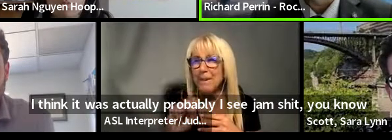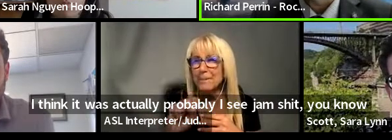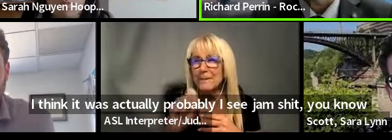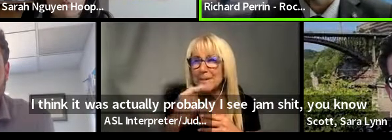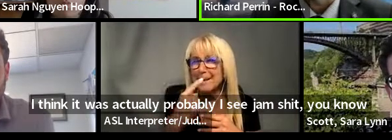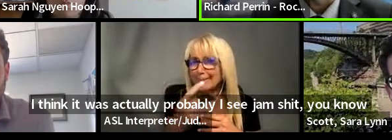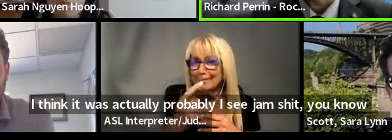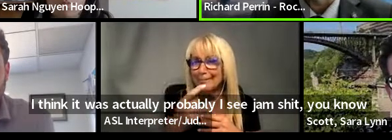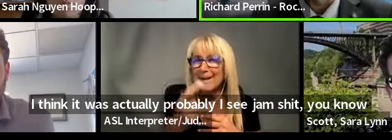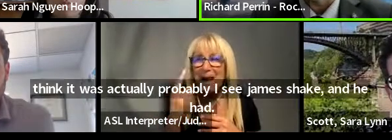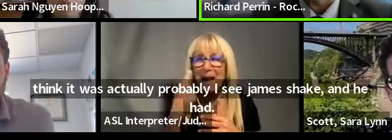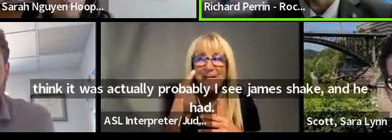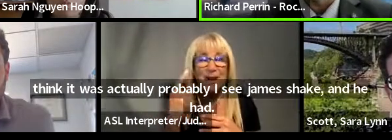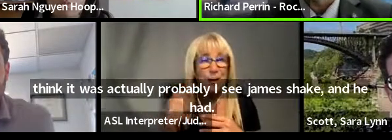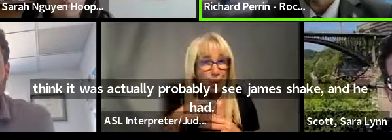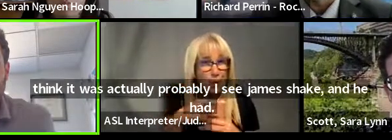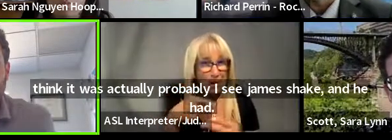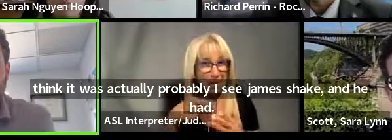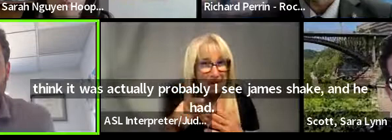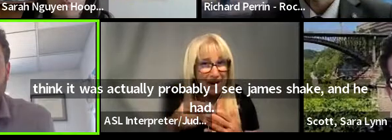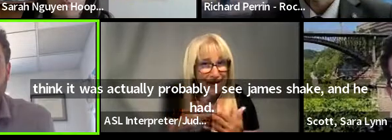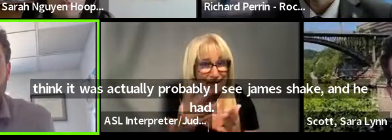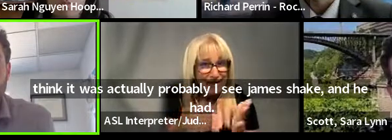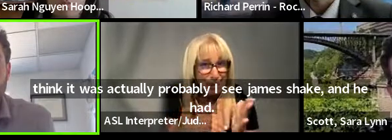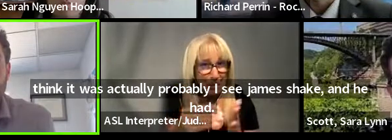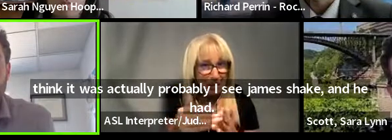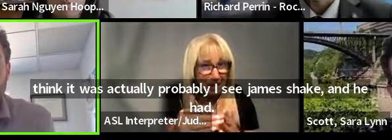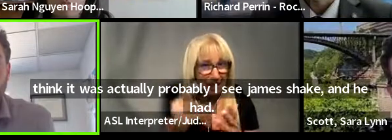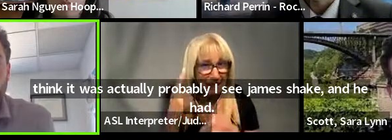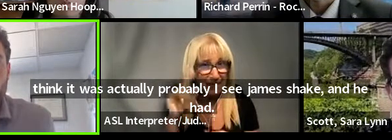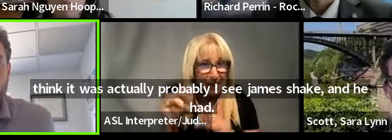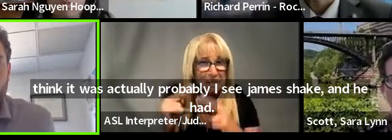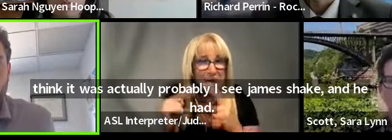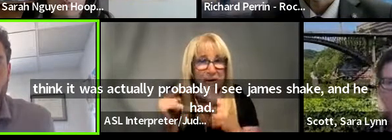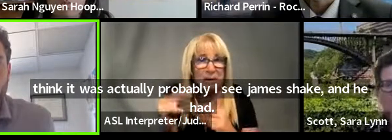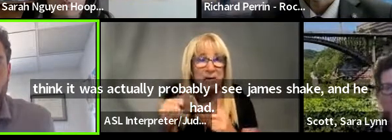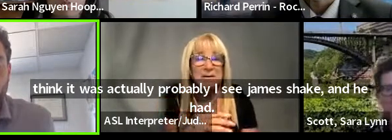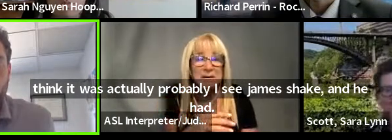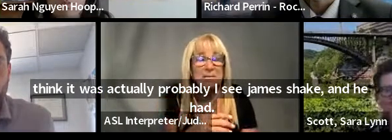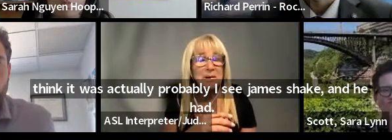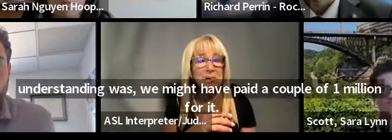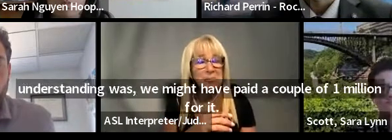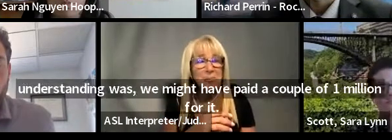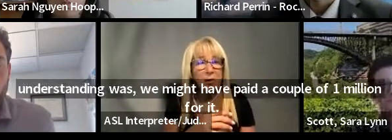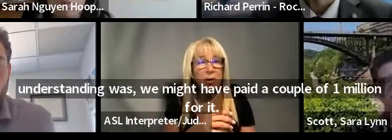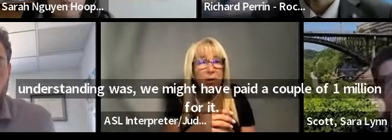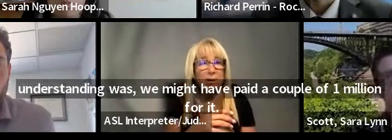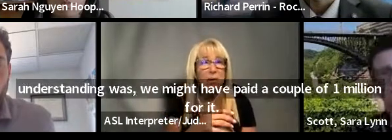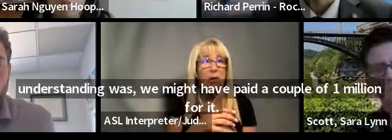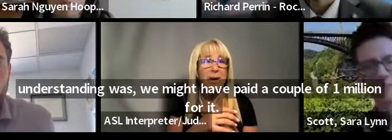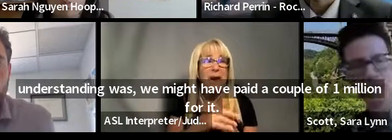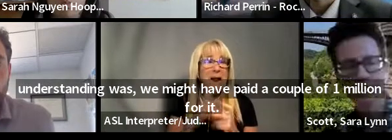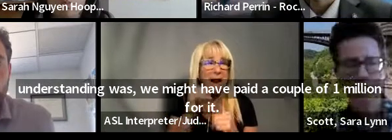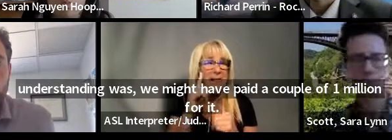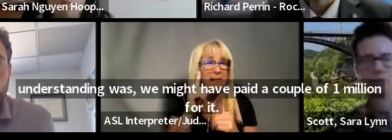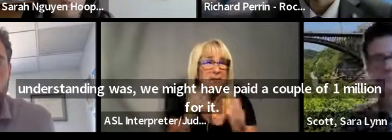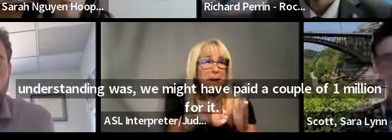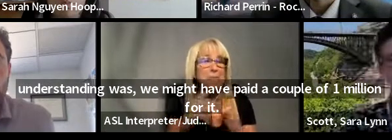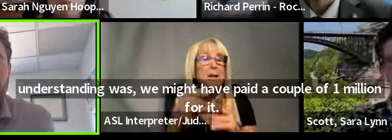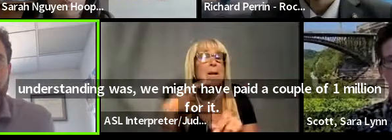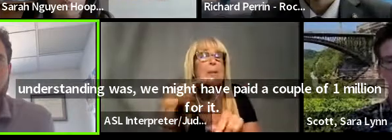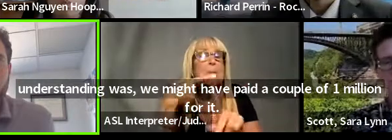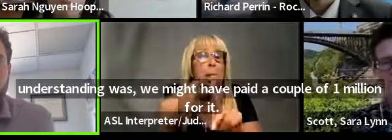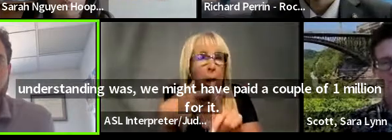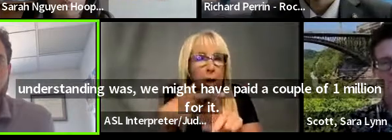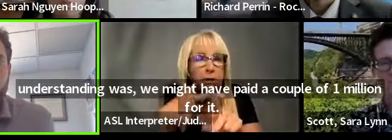we might have paid a couple million for it. Well, More than $1, yeah. It was $1 million, I think, it's $1 million plus.